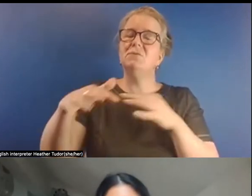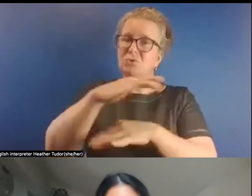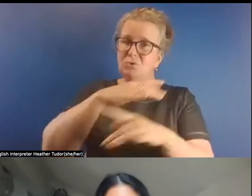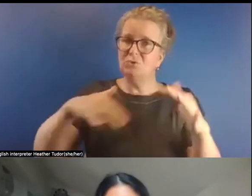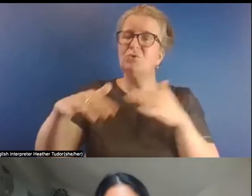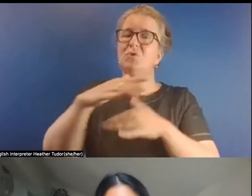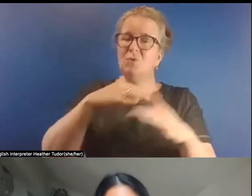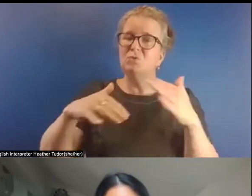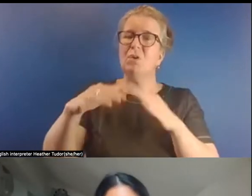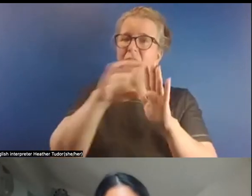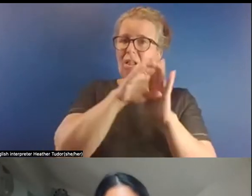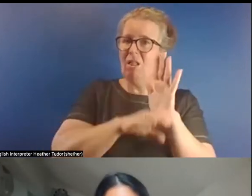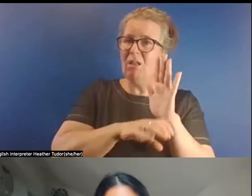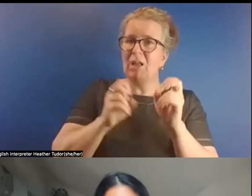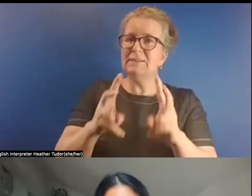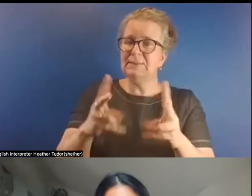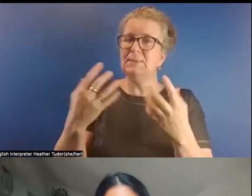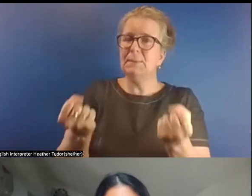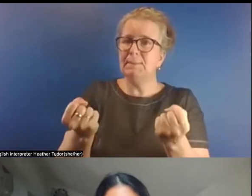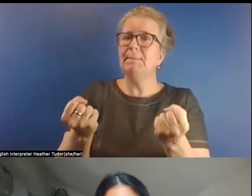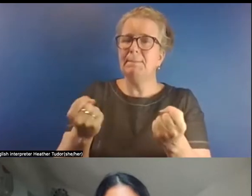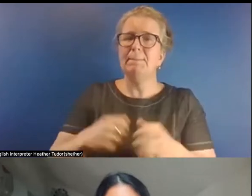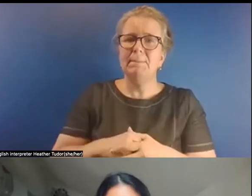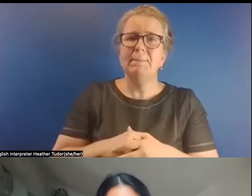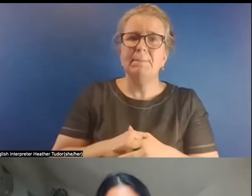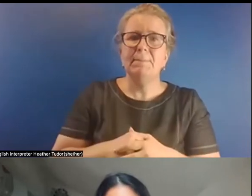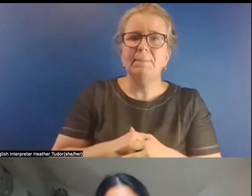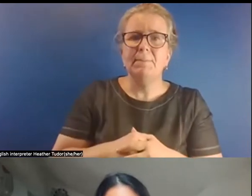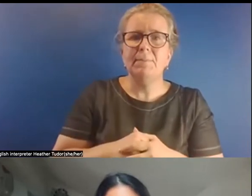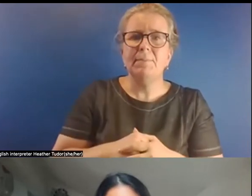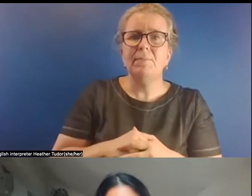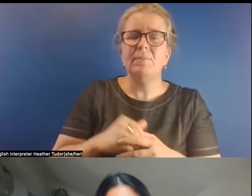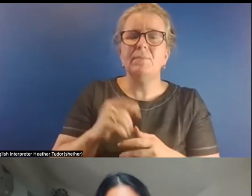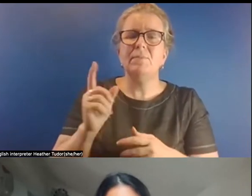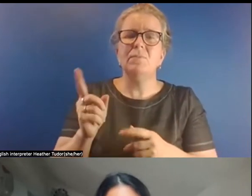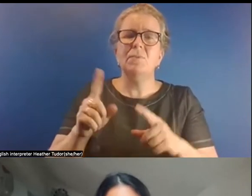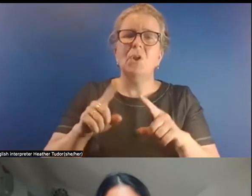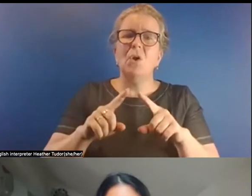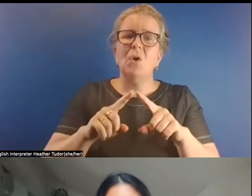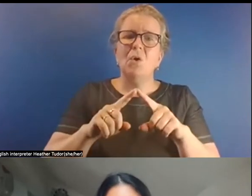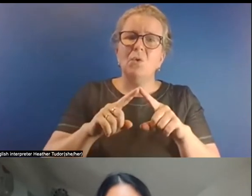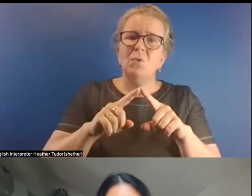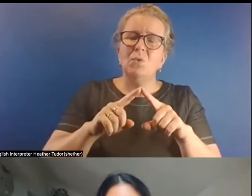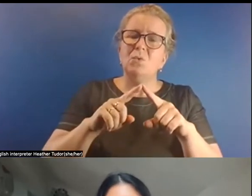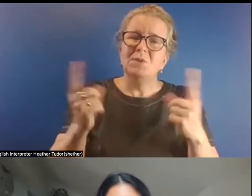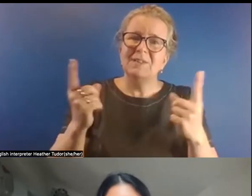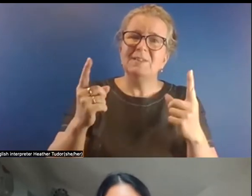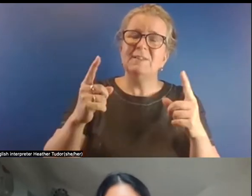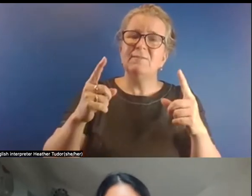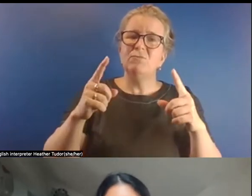how even though different countries, but it still have this similar ideas